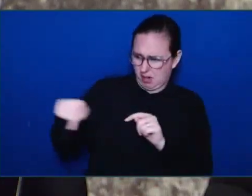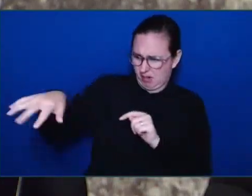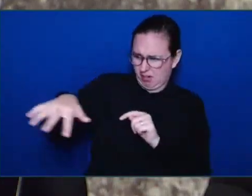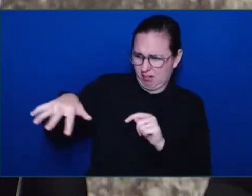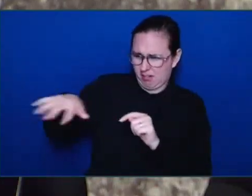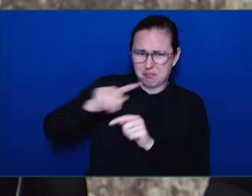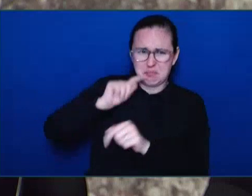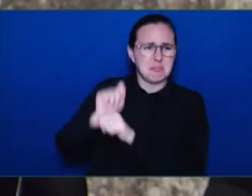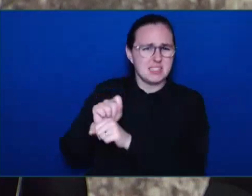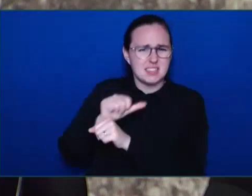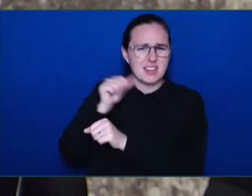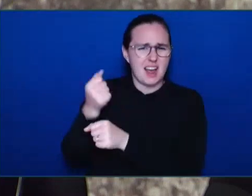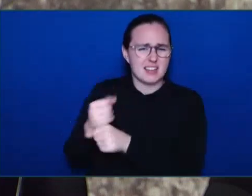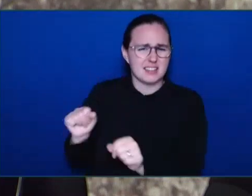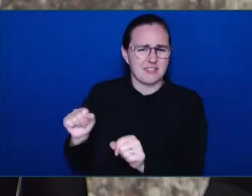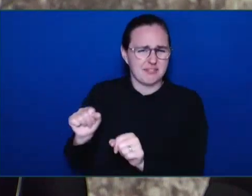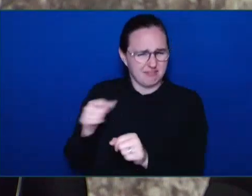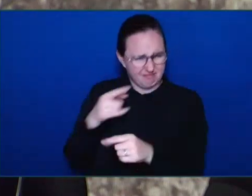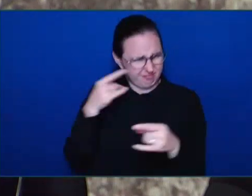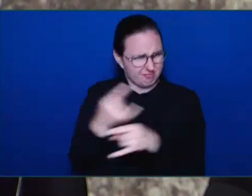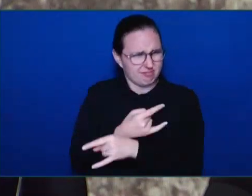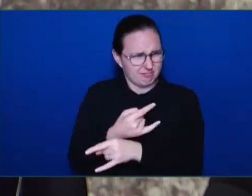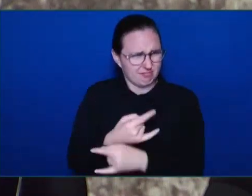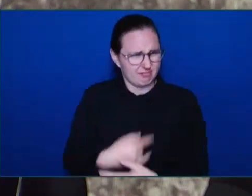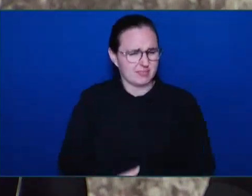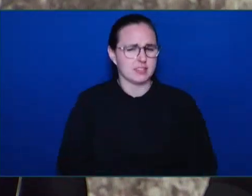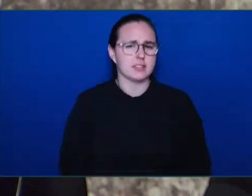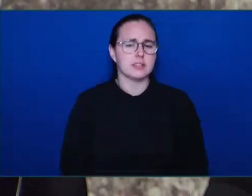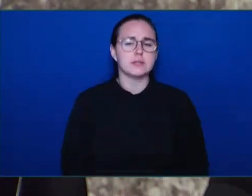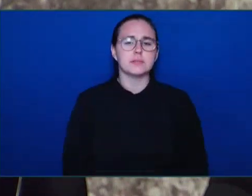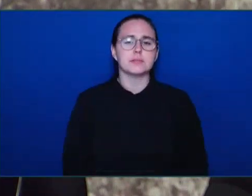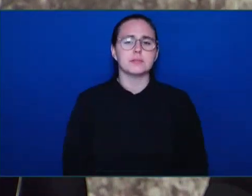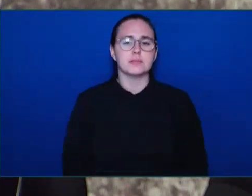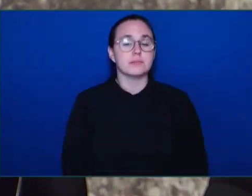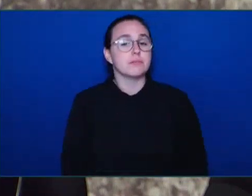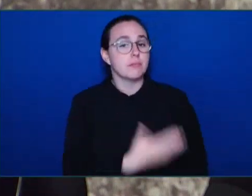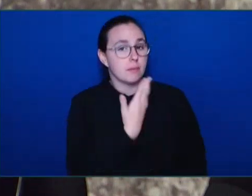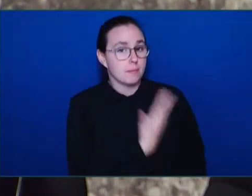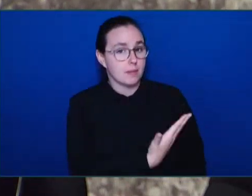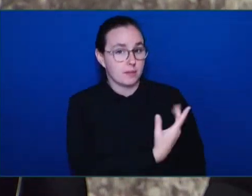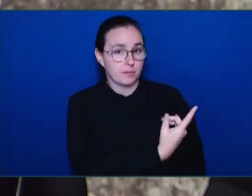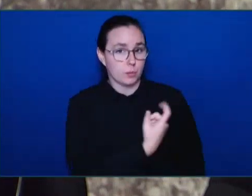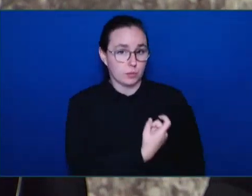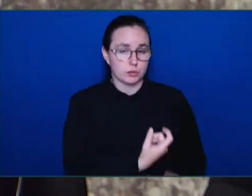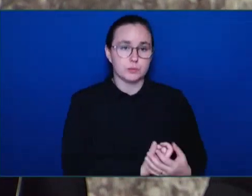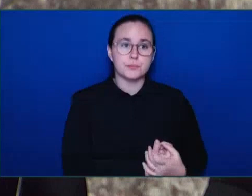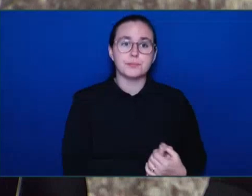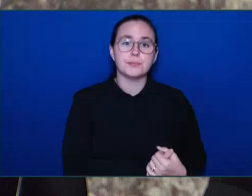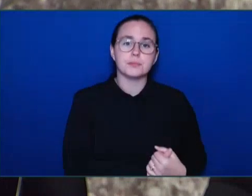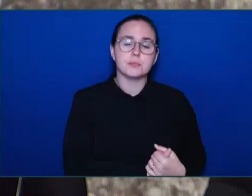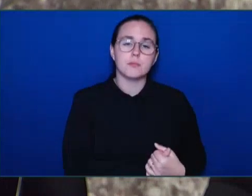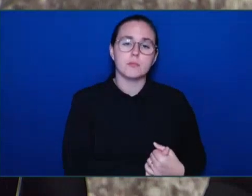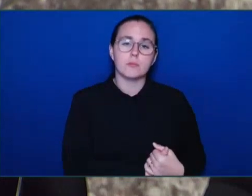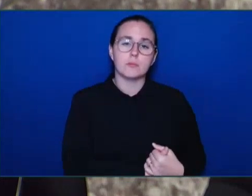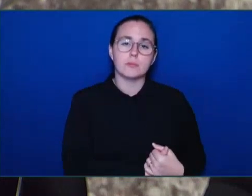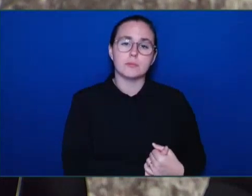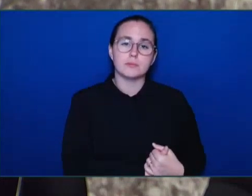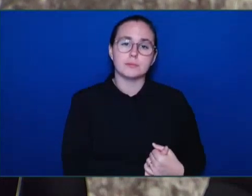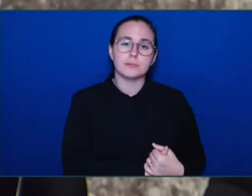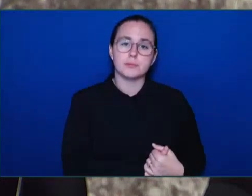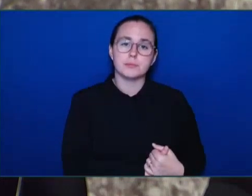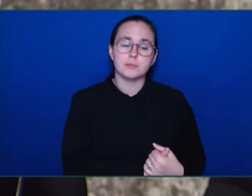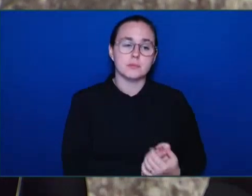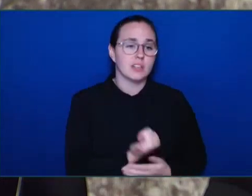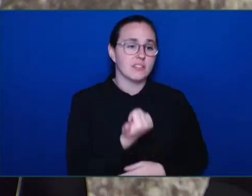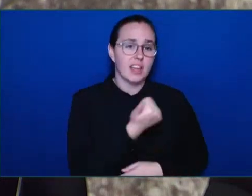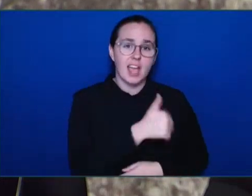question. When any child or youth is injured or there's a death, it's a terrible tragedy, Honourable Speaker, and my heart goes